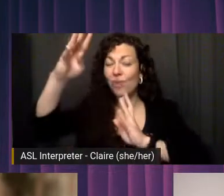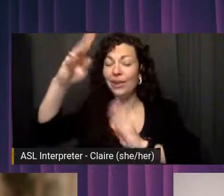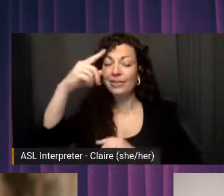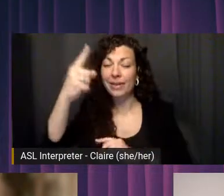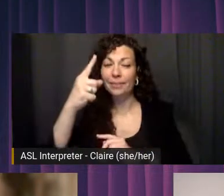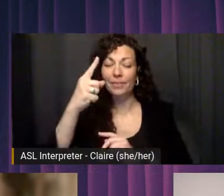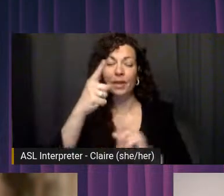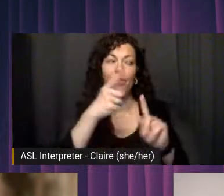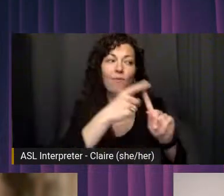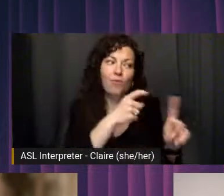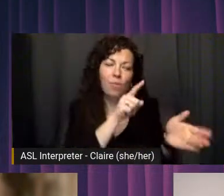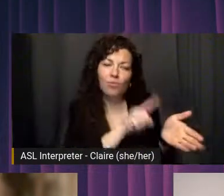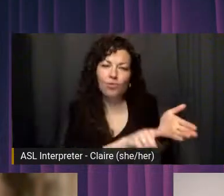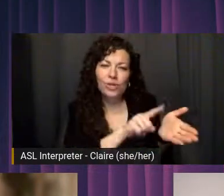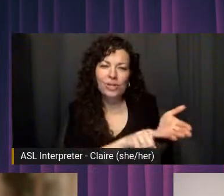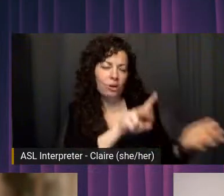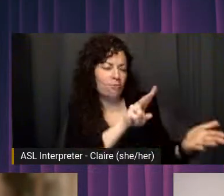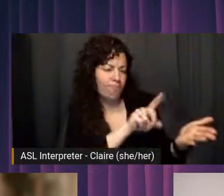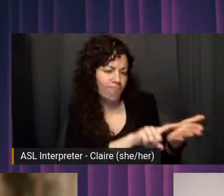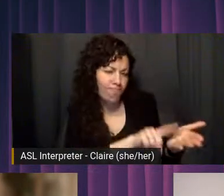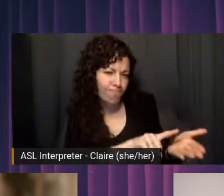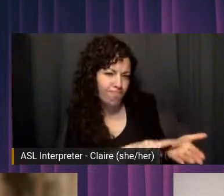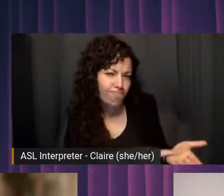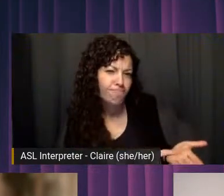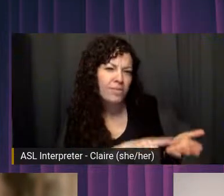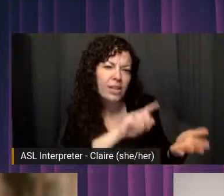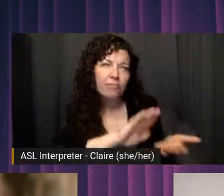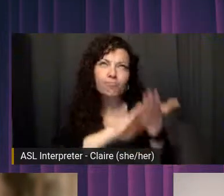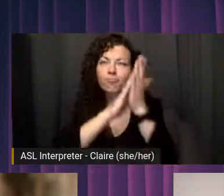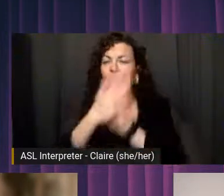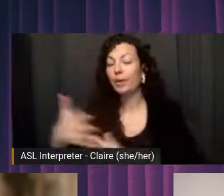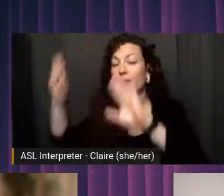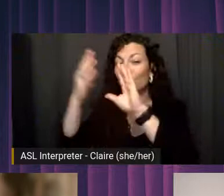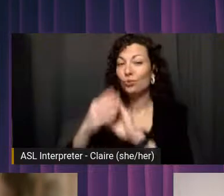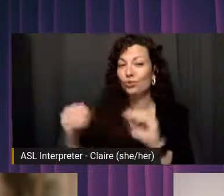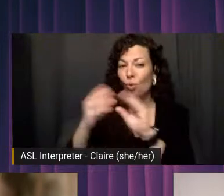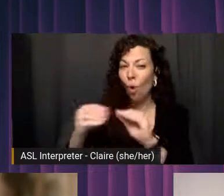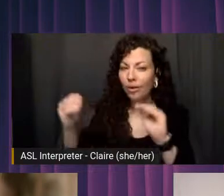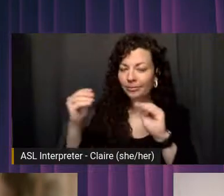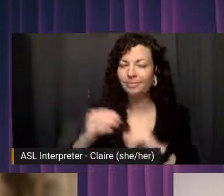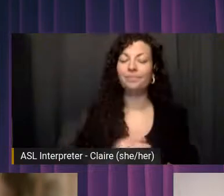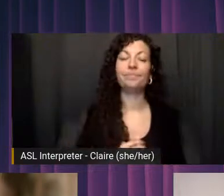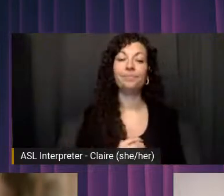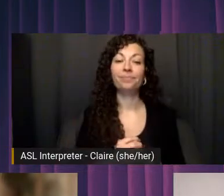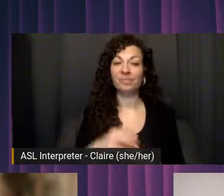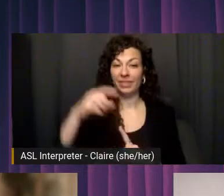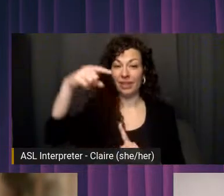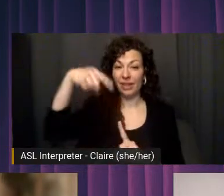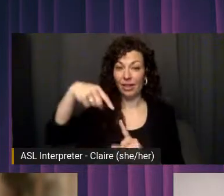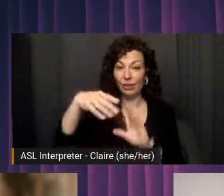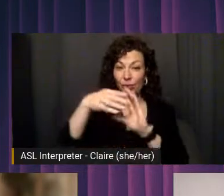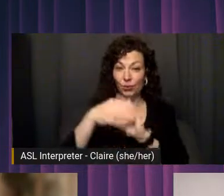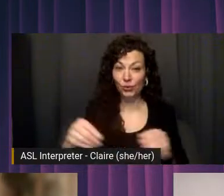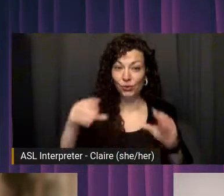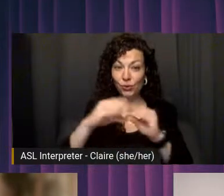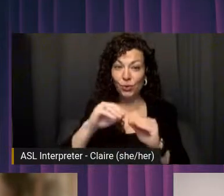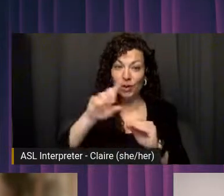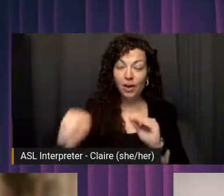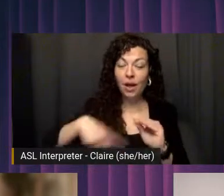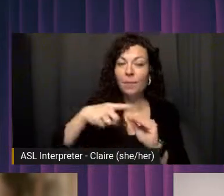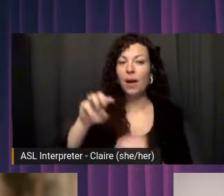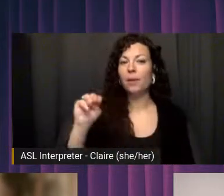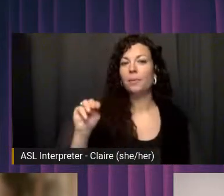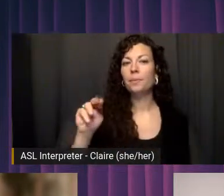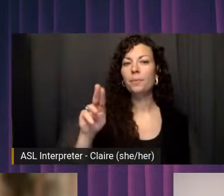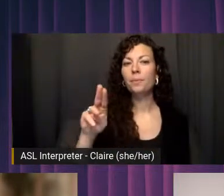a piece coming up that is about the life of Murray Hall, who was a New York City politician from the late